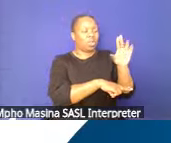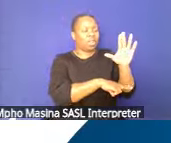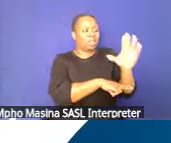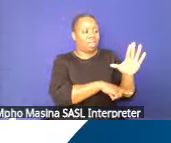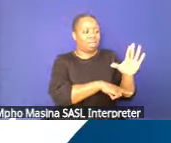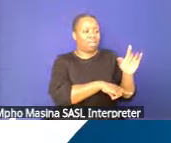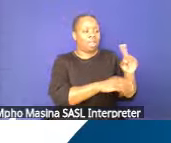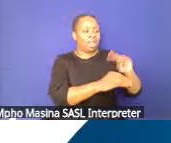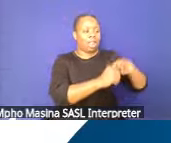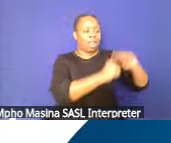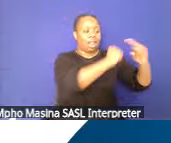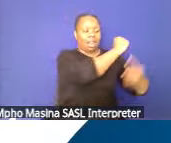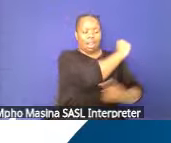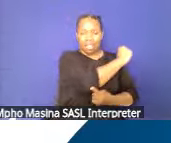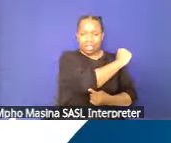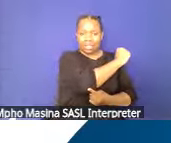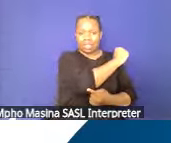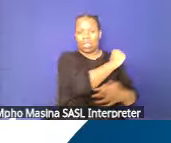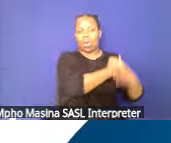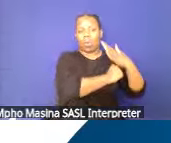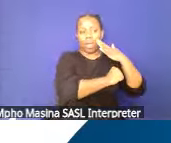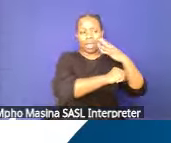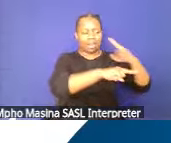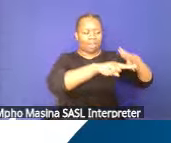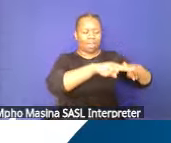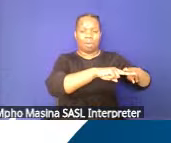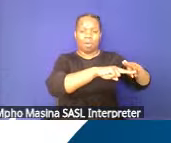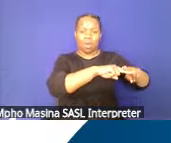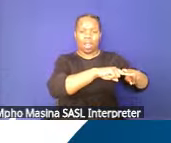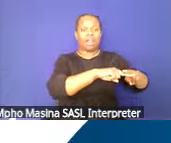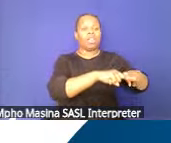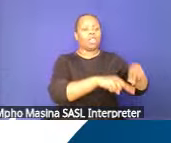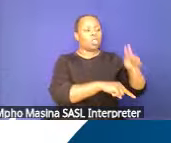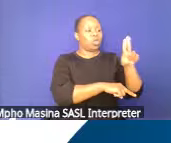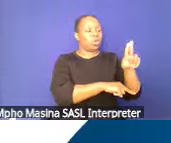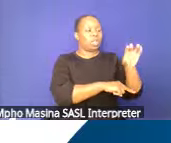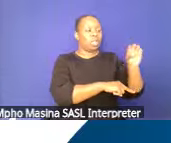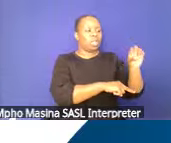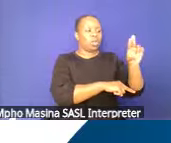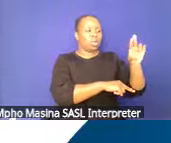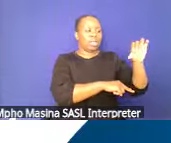February 2026. That is a year of assessment.